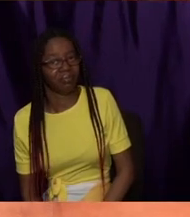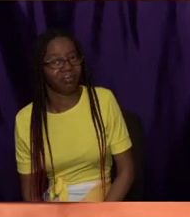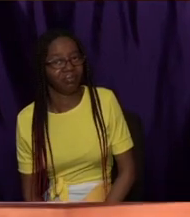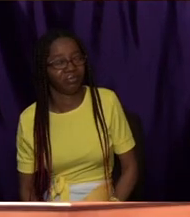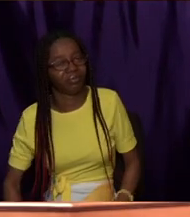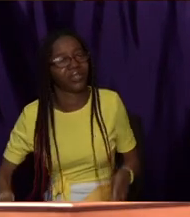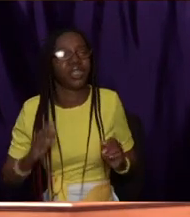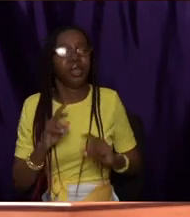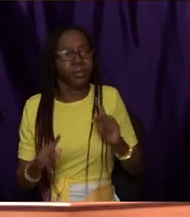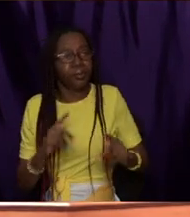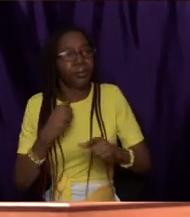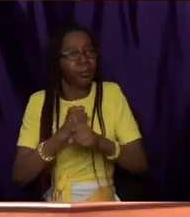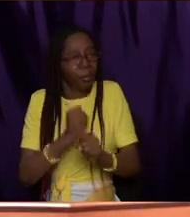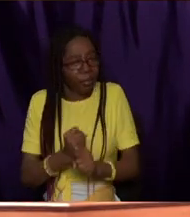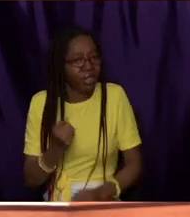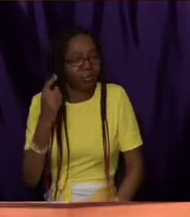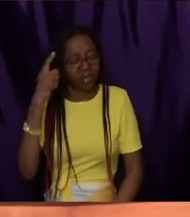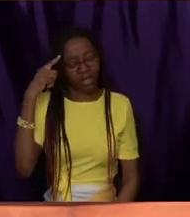Folk will make you think